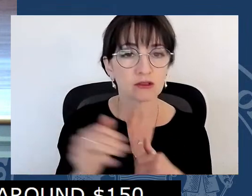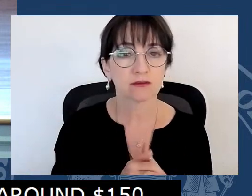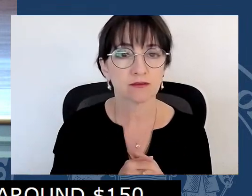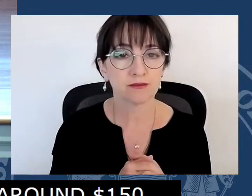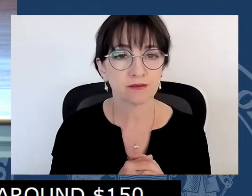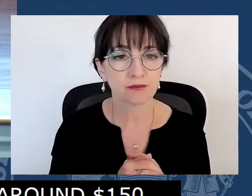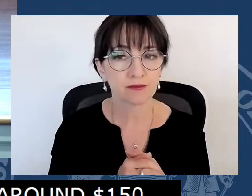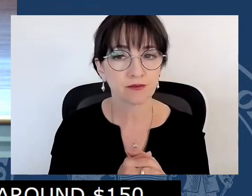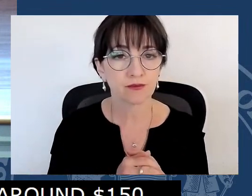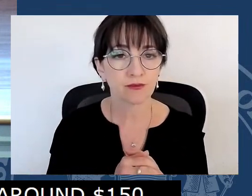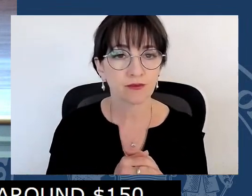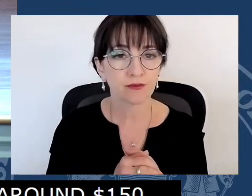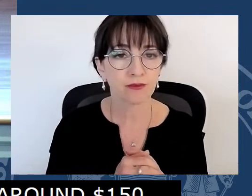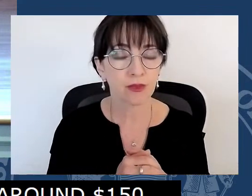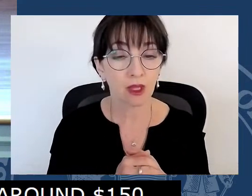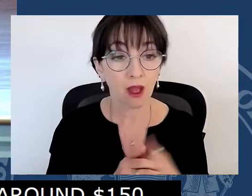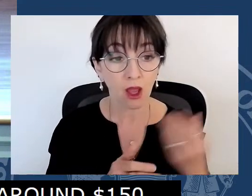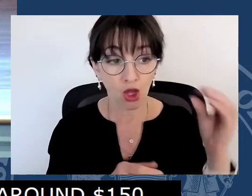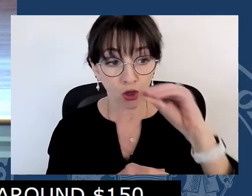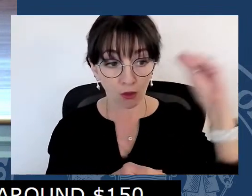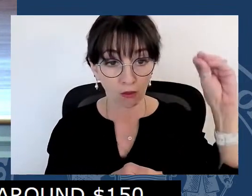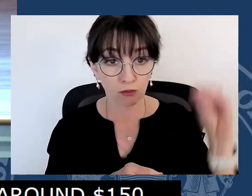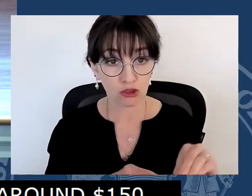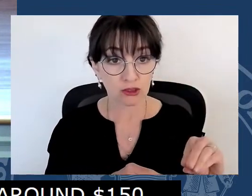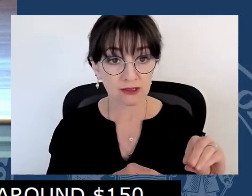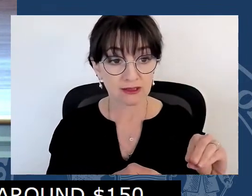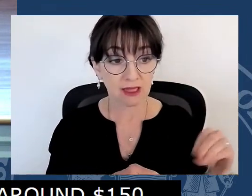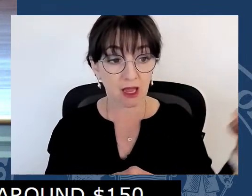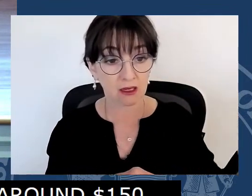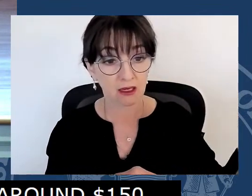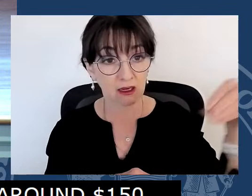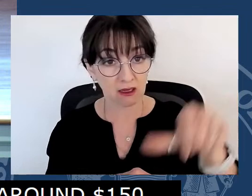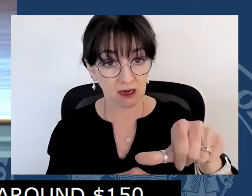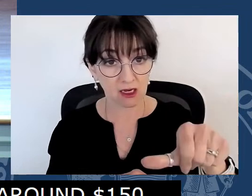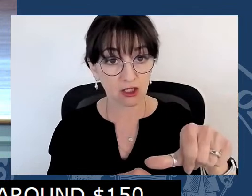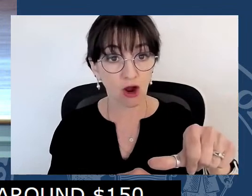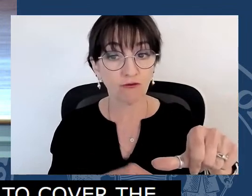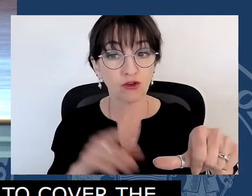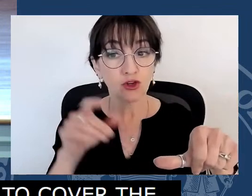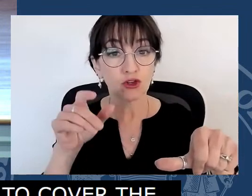would go to cover the liability like we do with the pension plan.